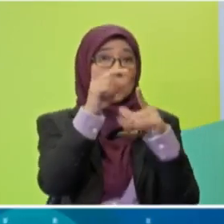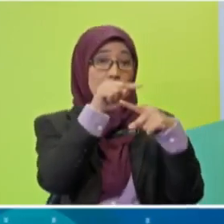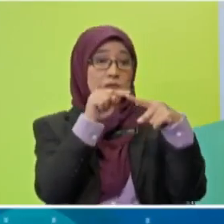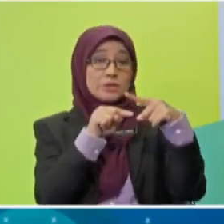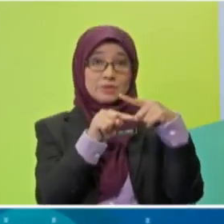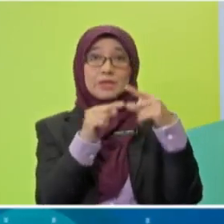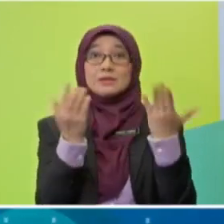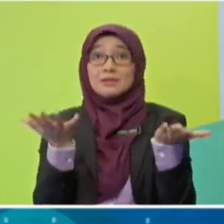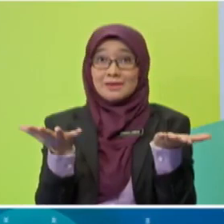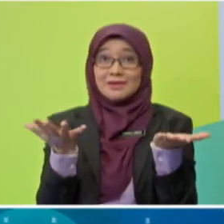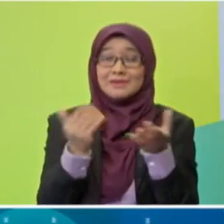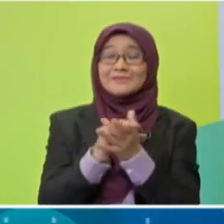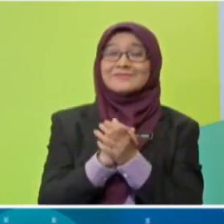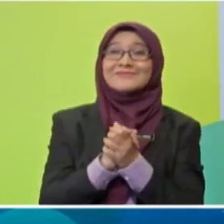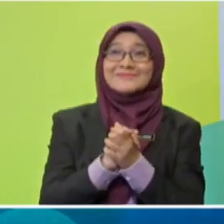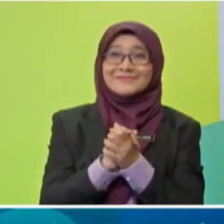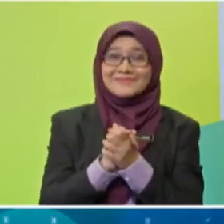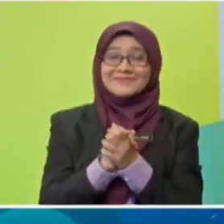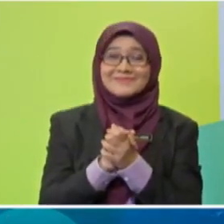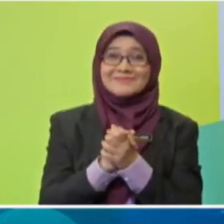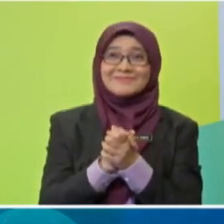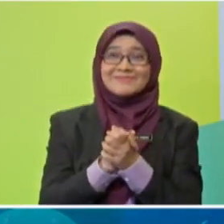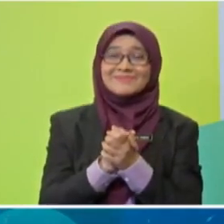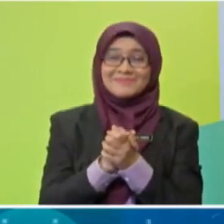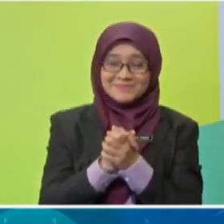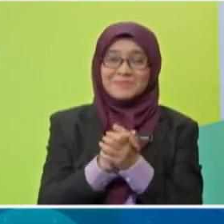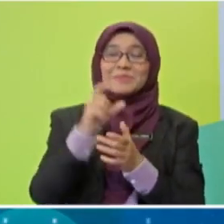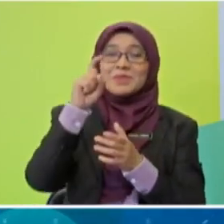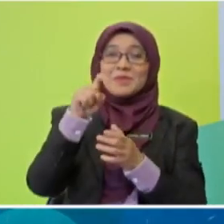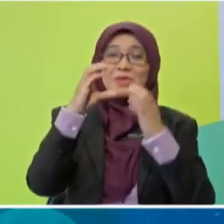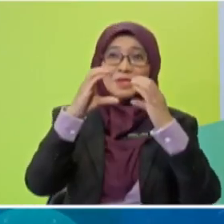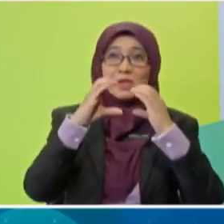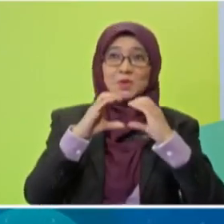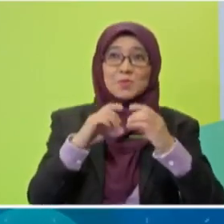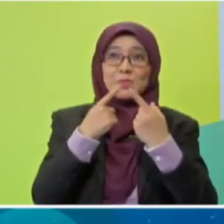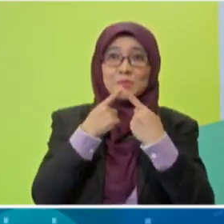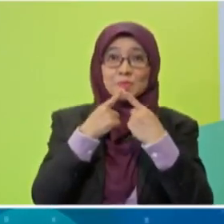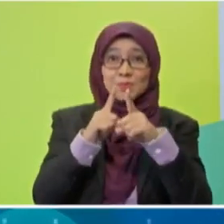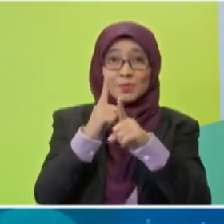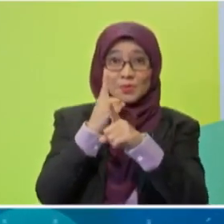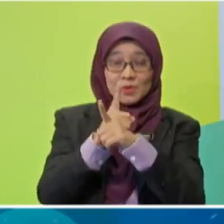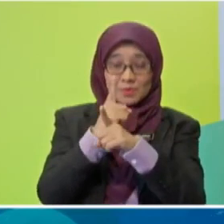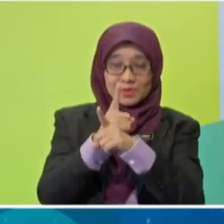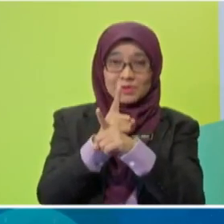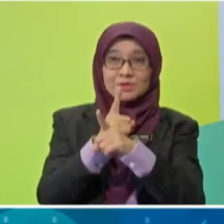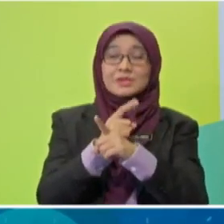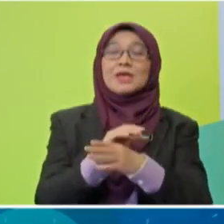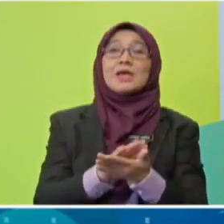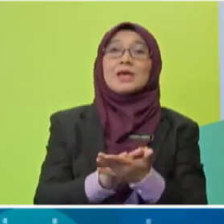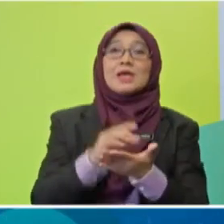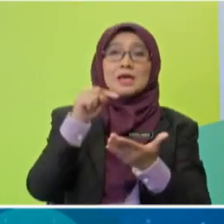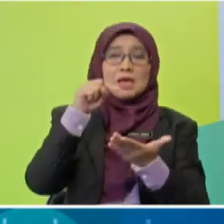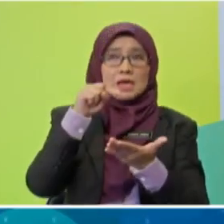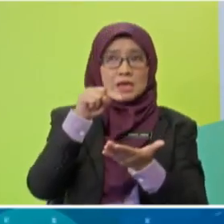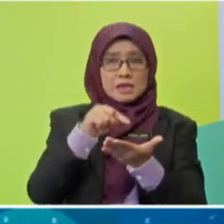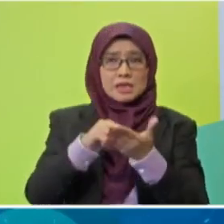sure you can answer this question correctly. This is a problem solving that related to our daily routine. Okay. Yes. So read